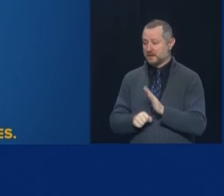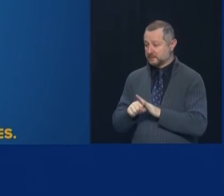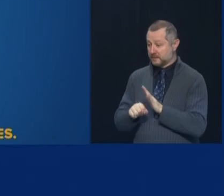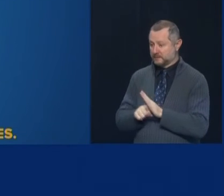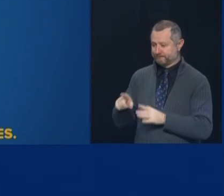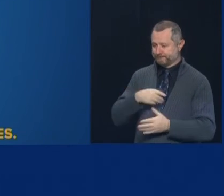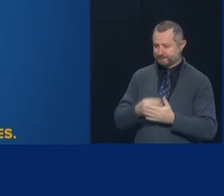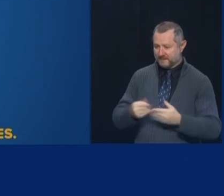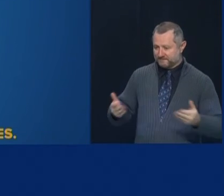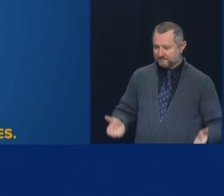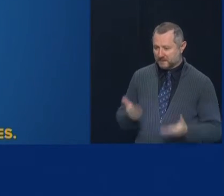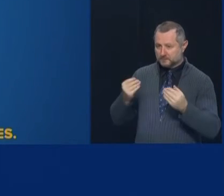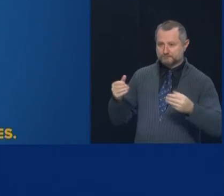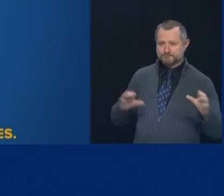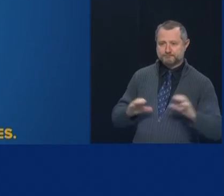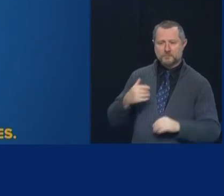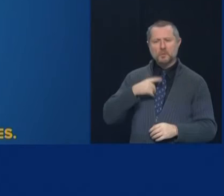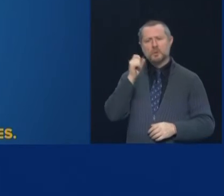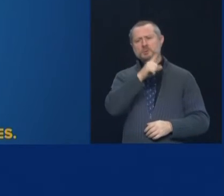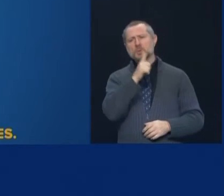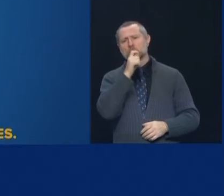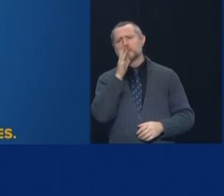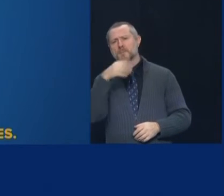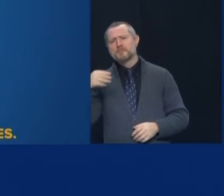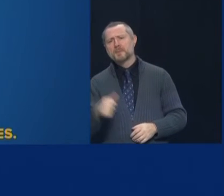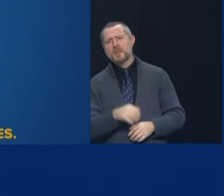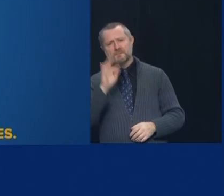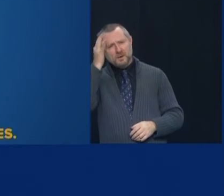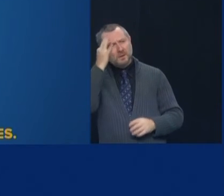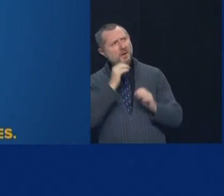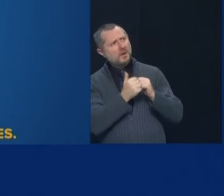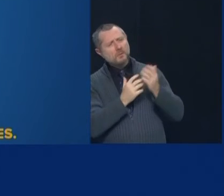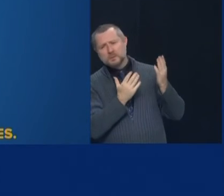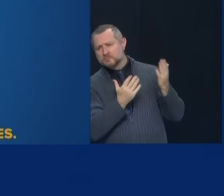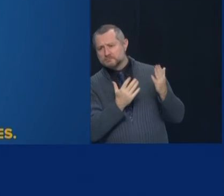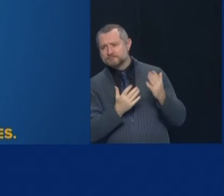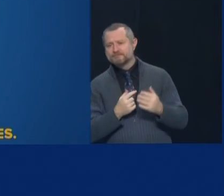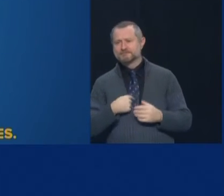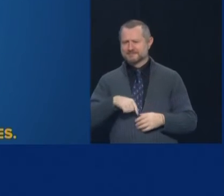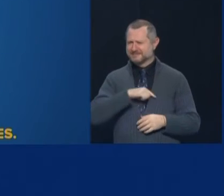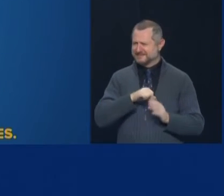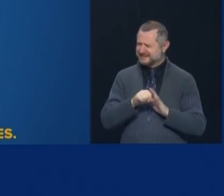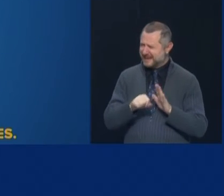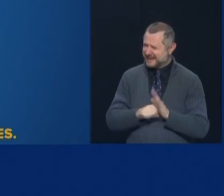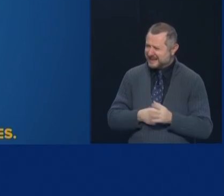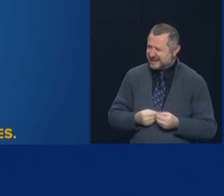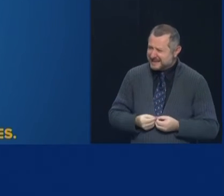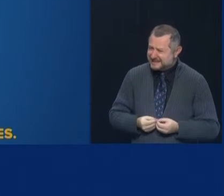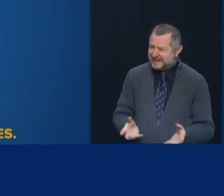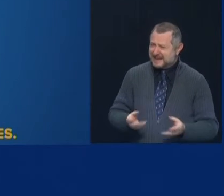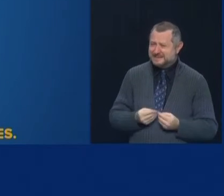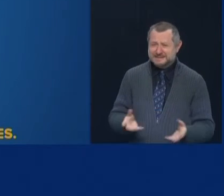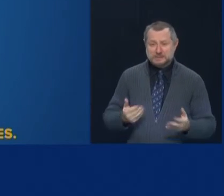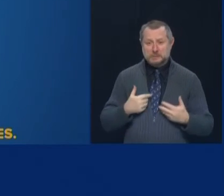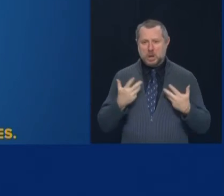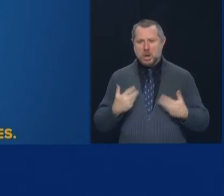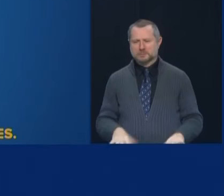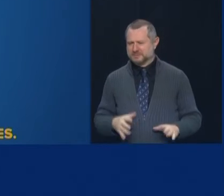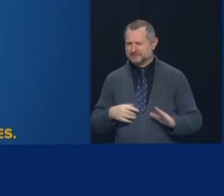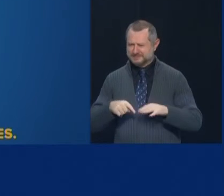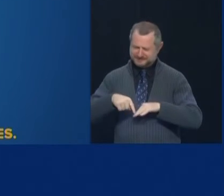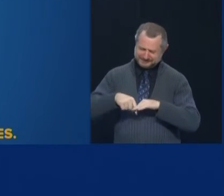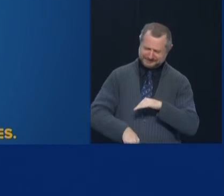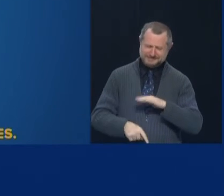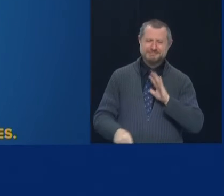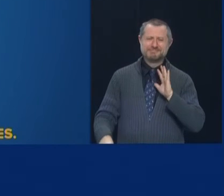this? How am I supposed to do the distribution? We have a deficit from COVID.